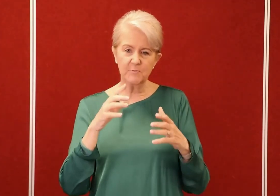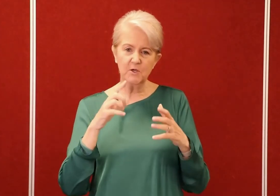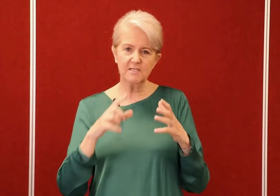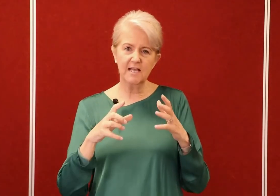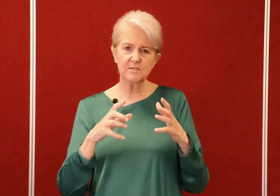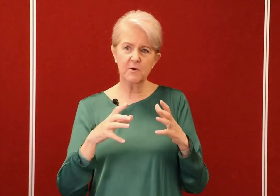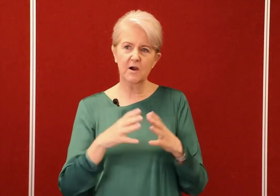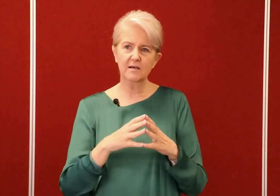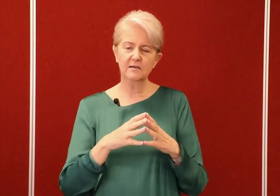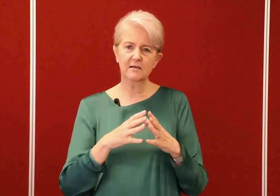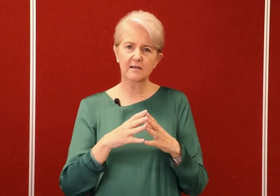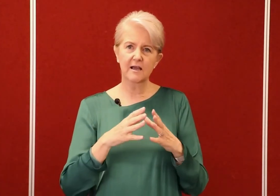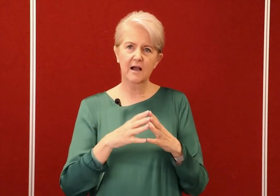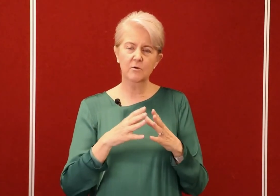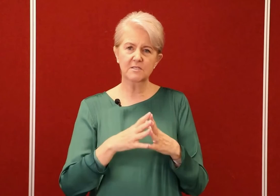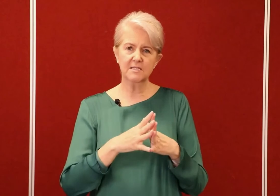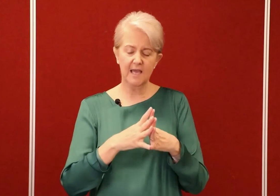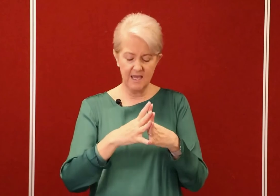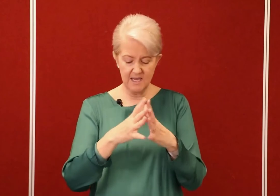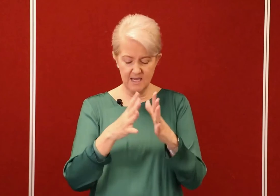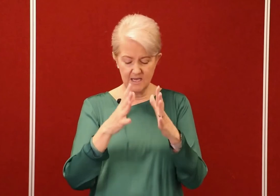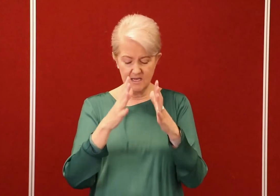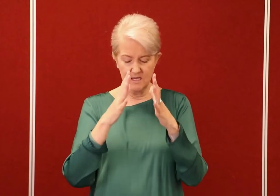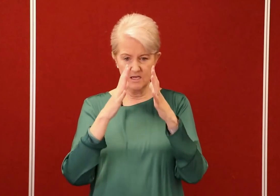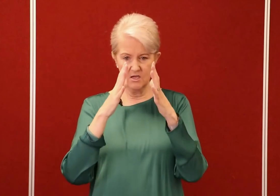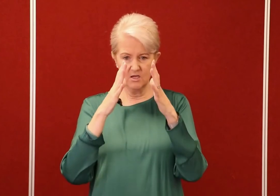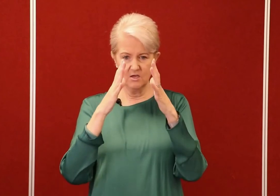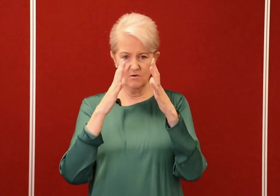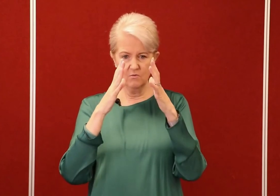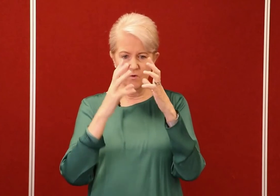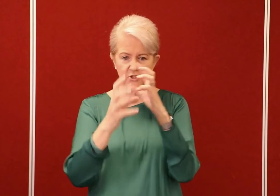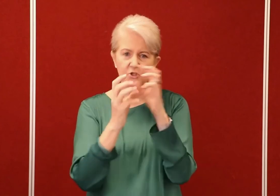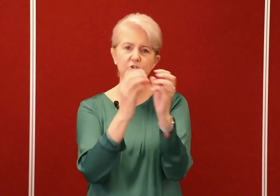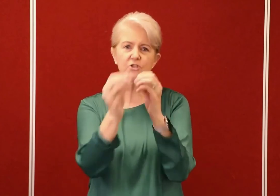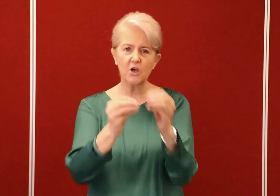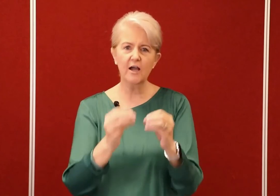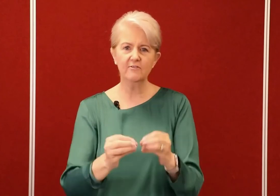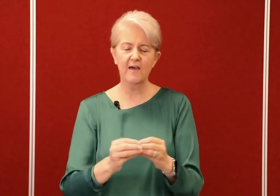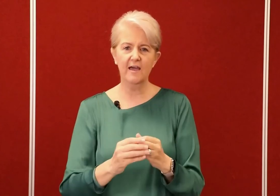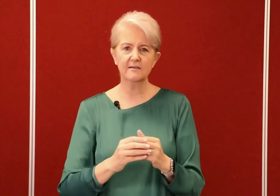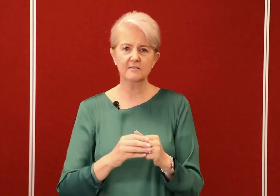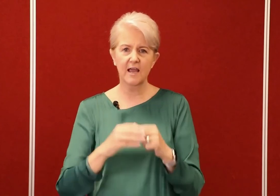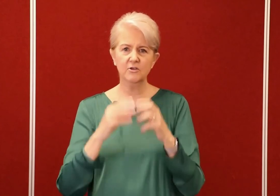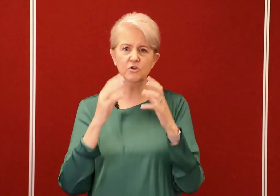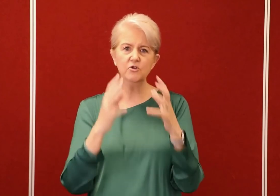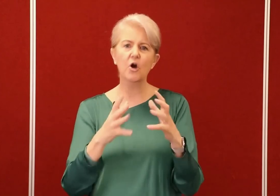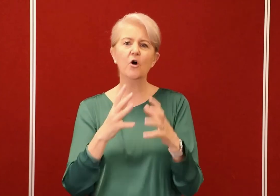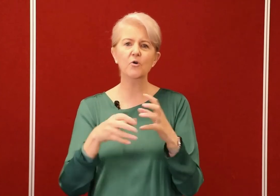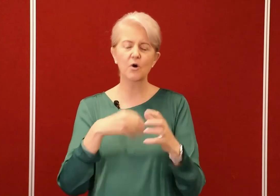And I suppose that's where I would say, once you decide